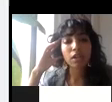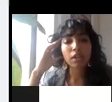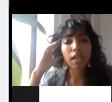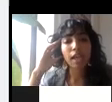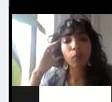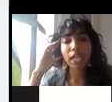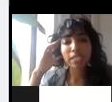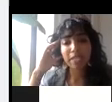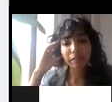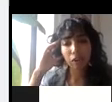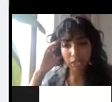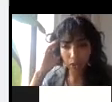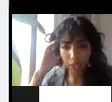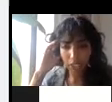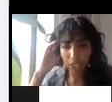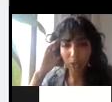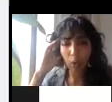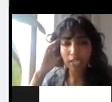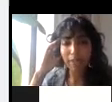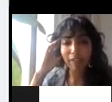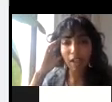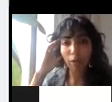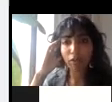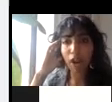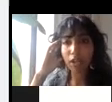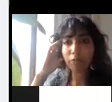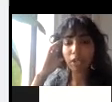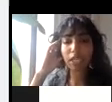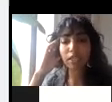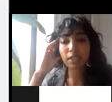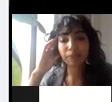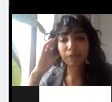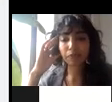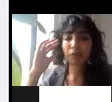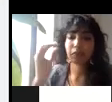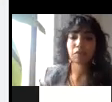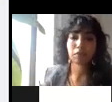occur? And what specific resources do we want to be available for our communities?